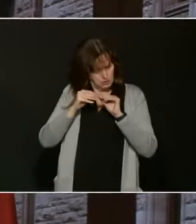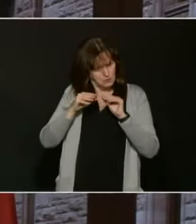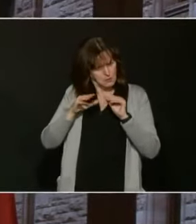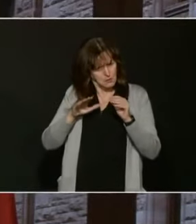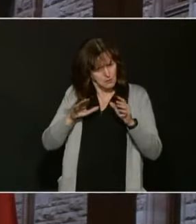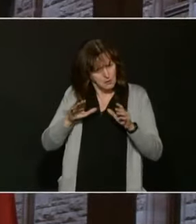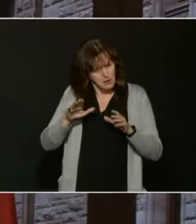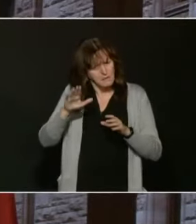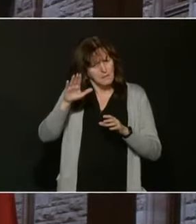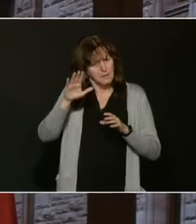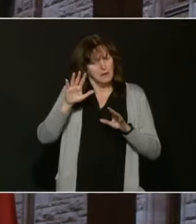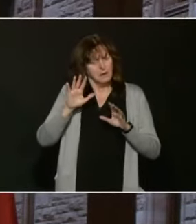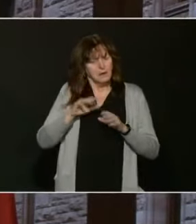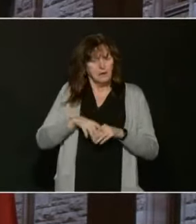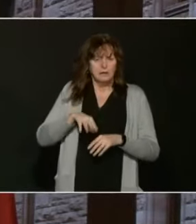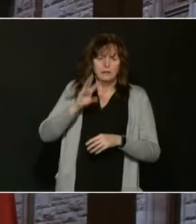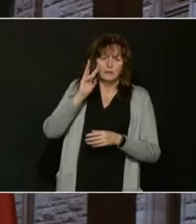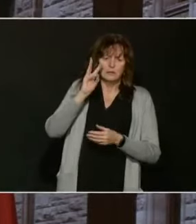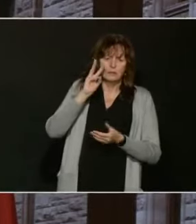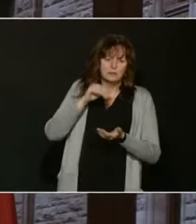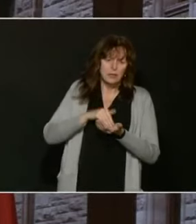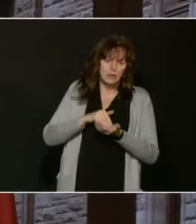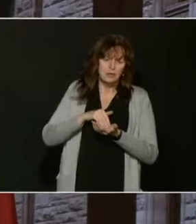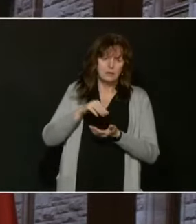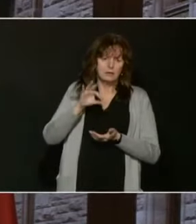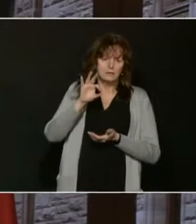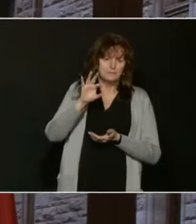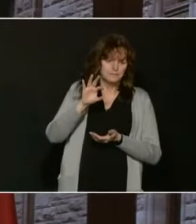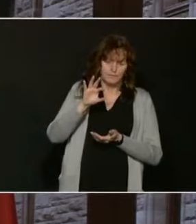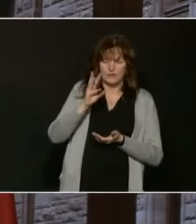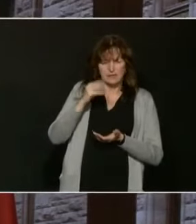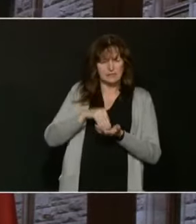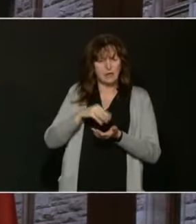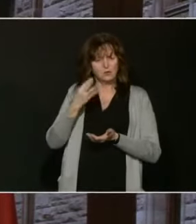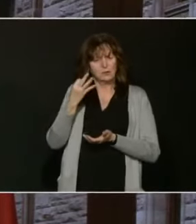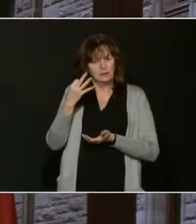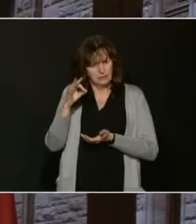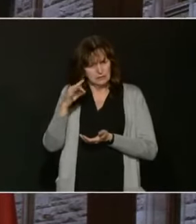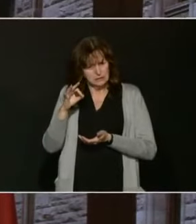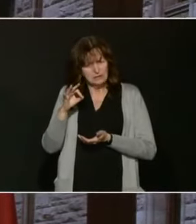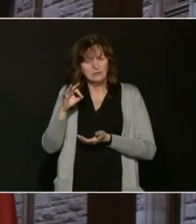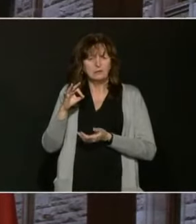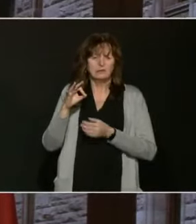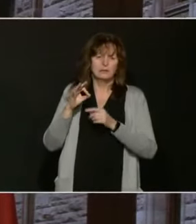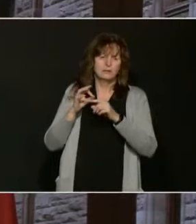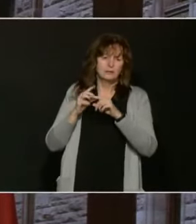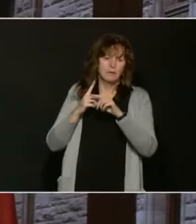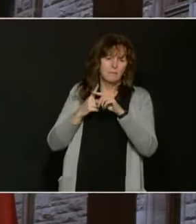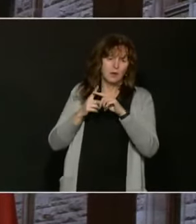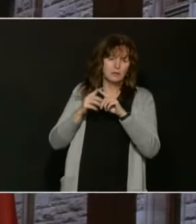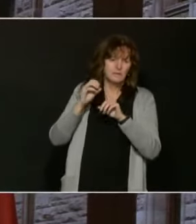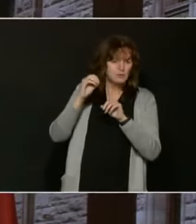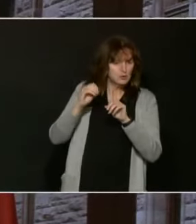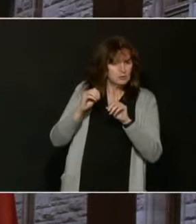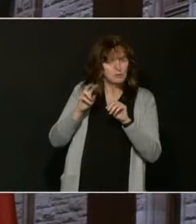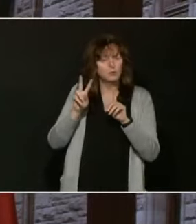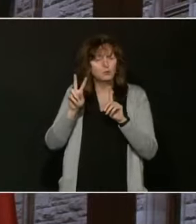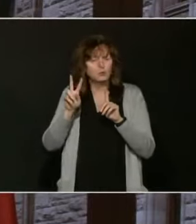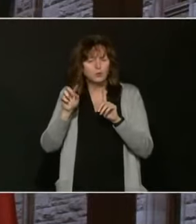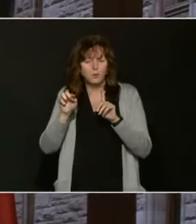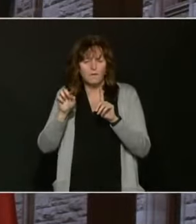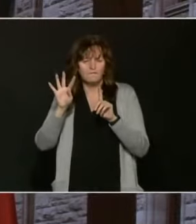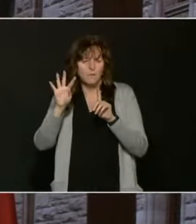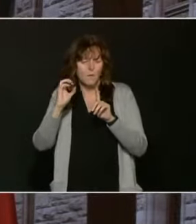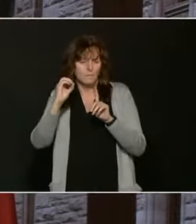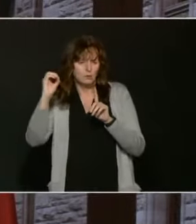60,619 tests were processed yesterday, with a positivity rate of 2.4%.